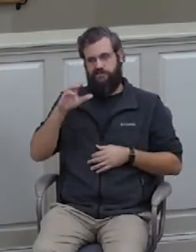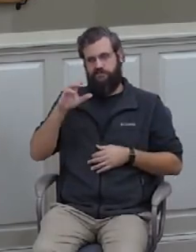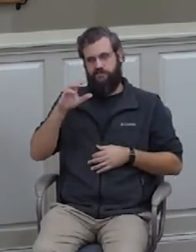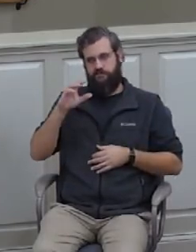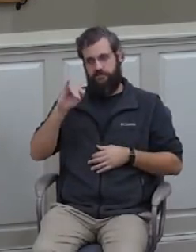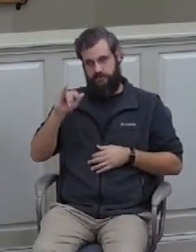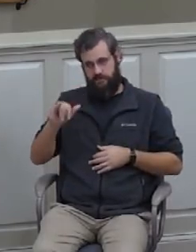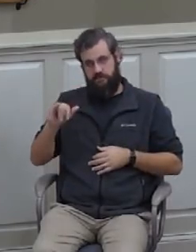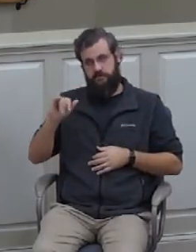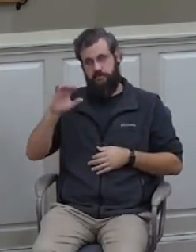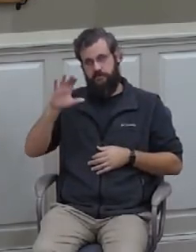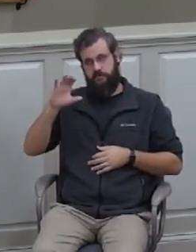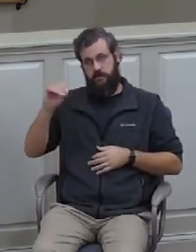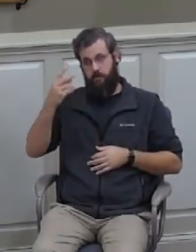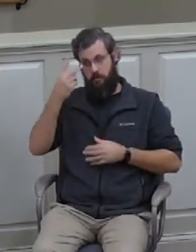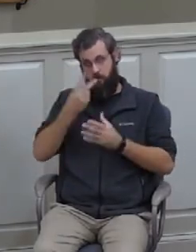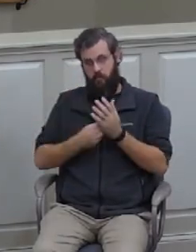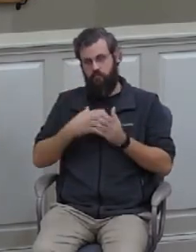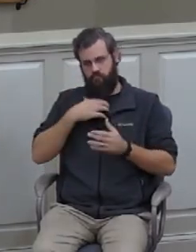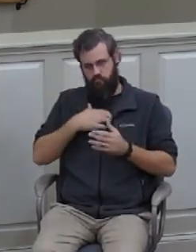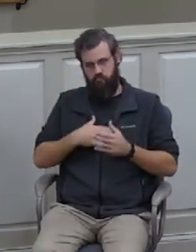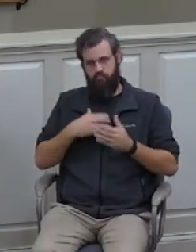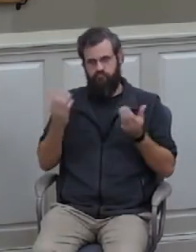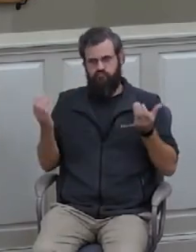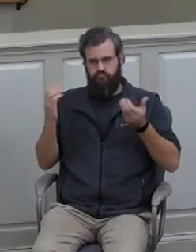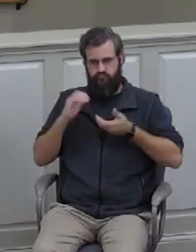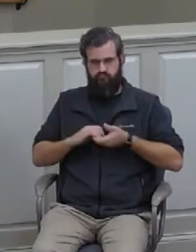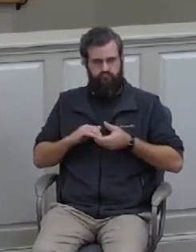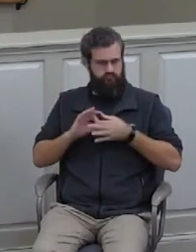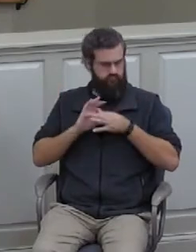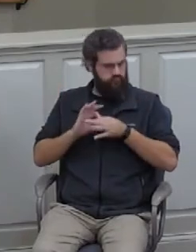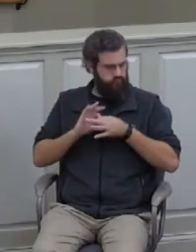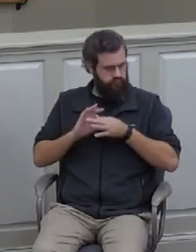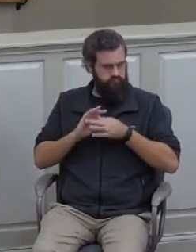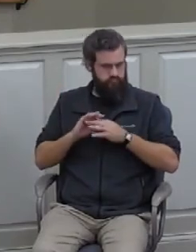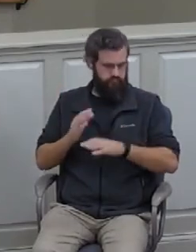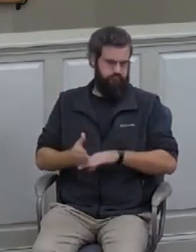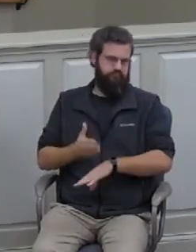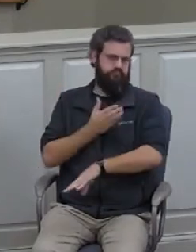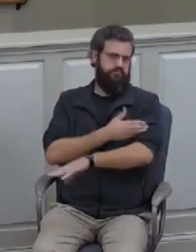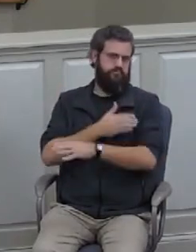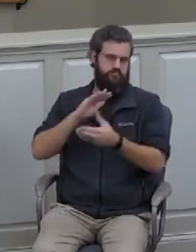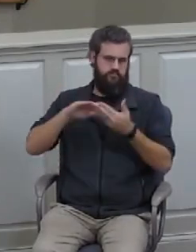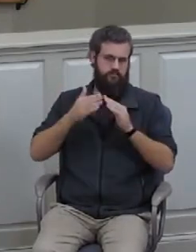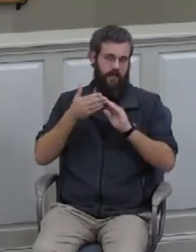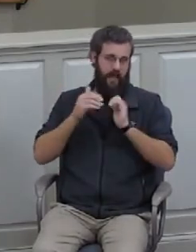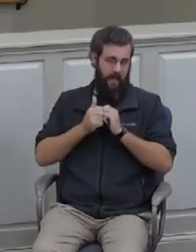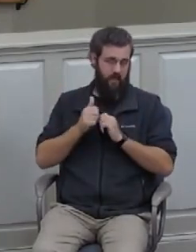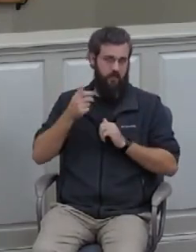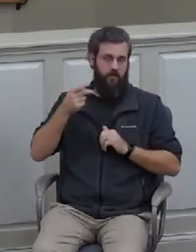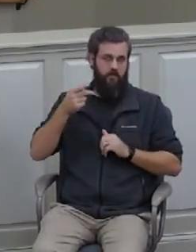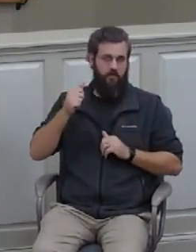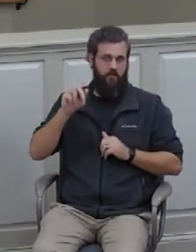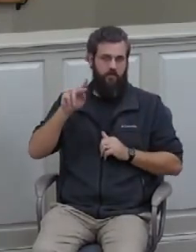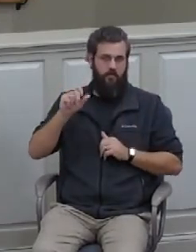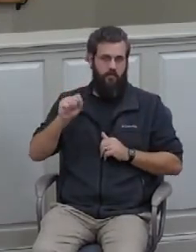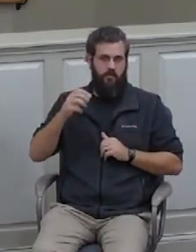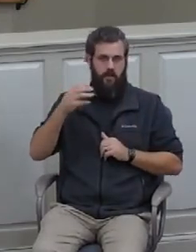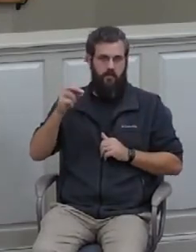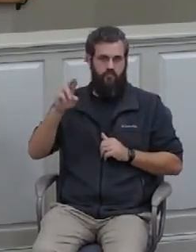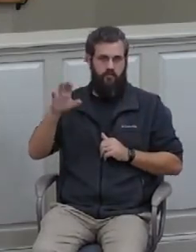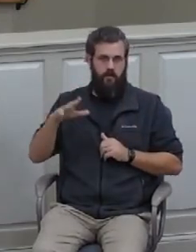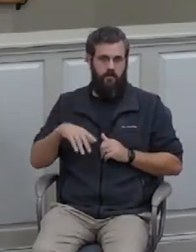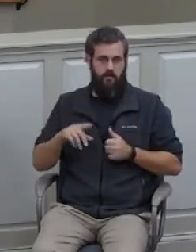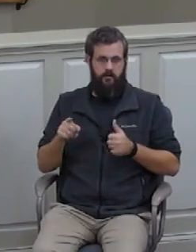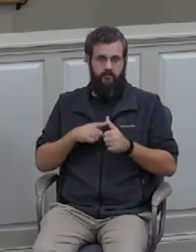city and the county to have a cooperative effort and to continue to enhance the community through parks and recreation. The